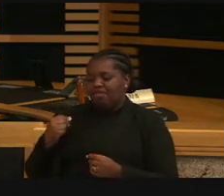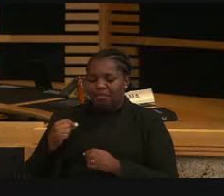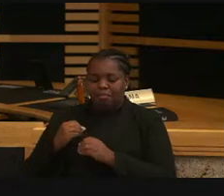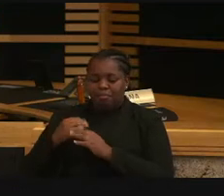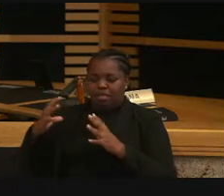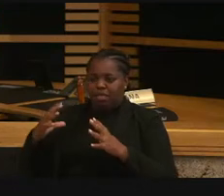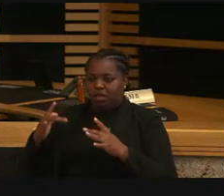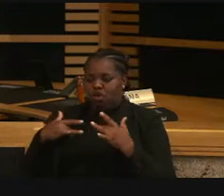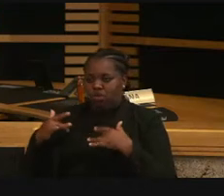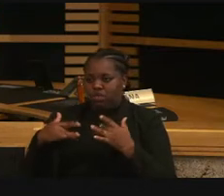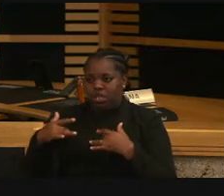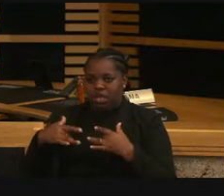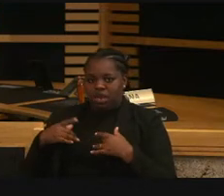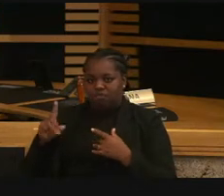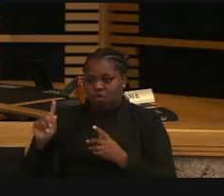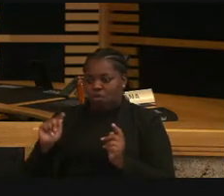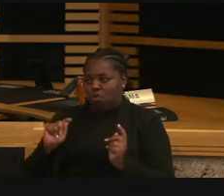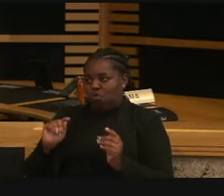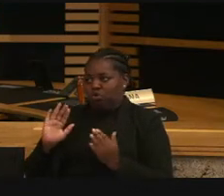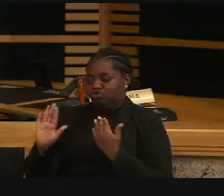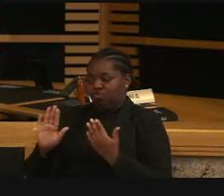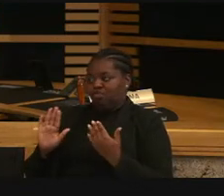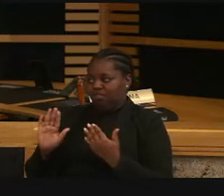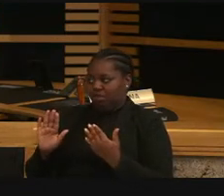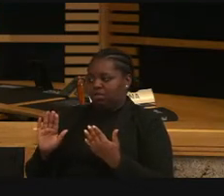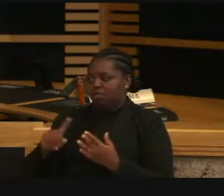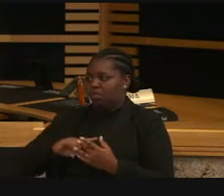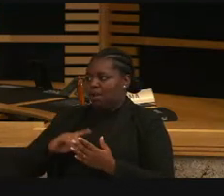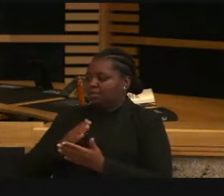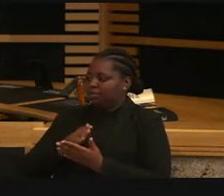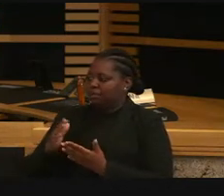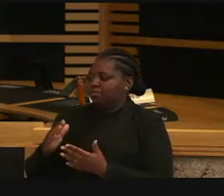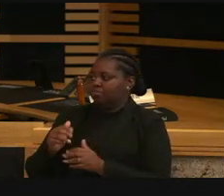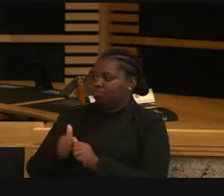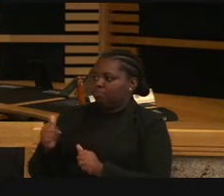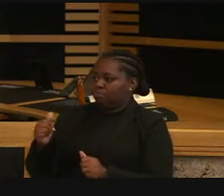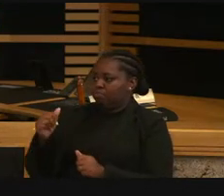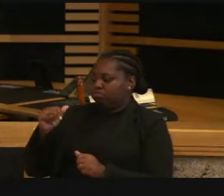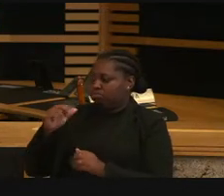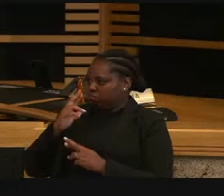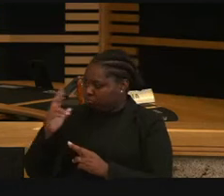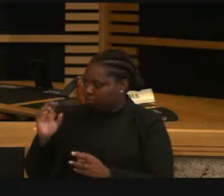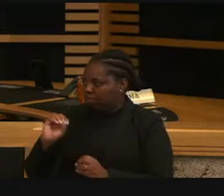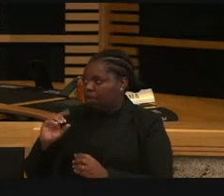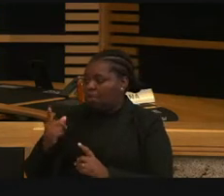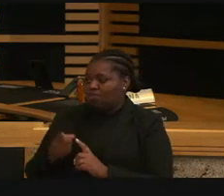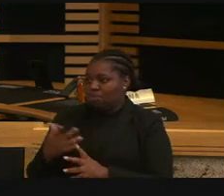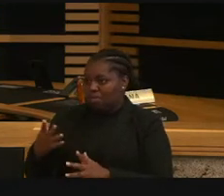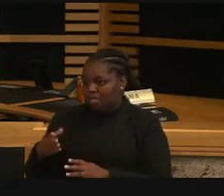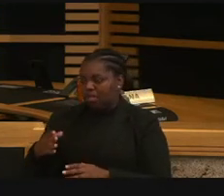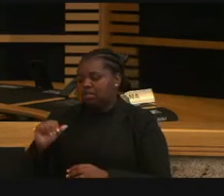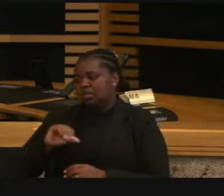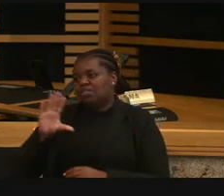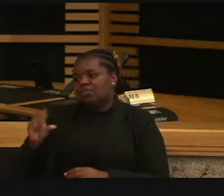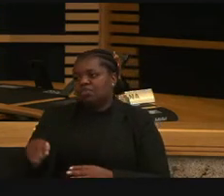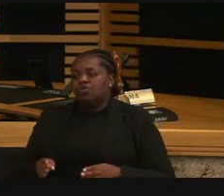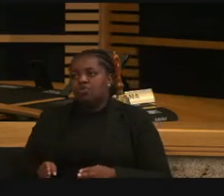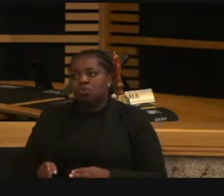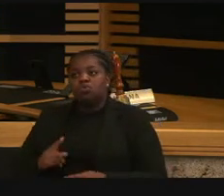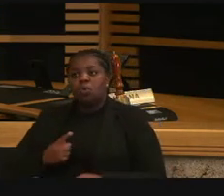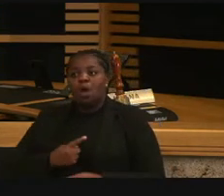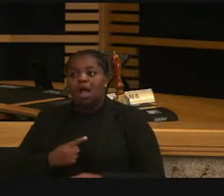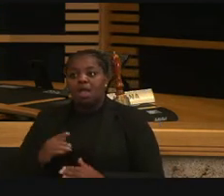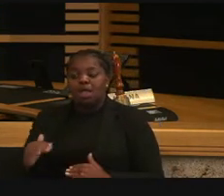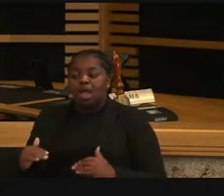of traffic management due to lack and the breakdown in discipline on South African roads because of